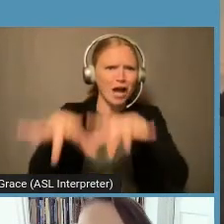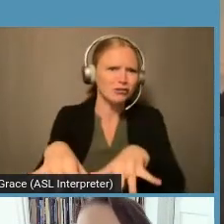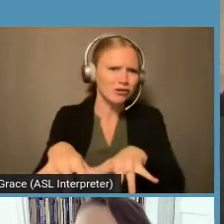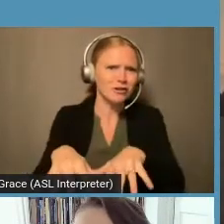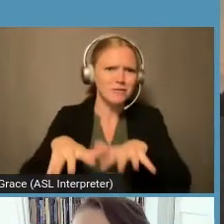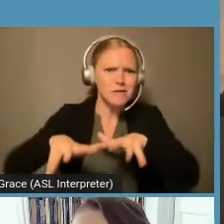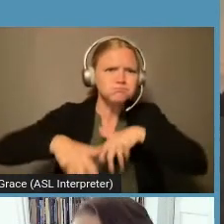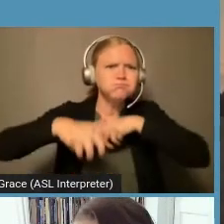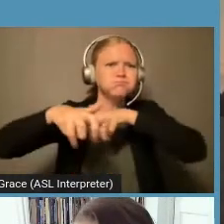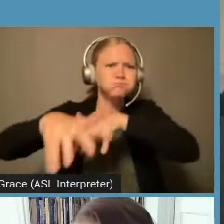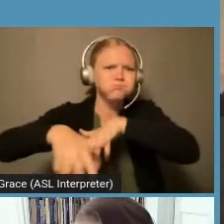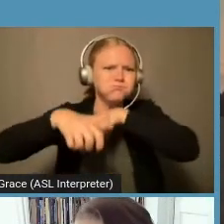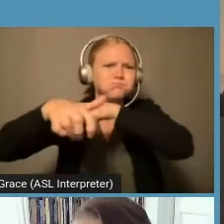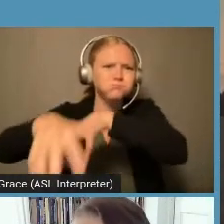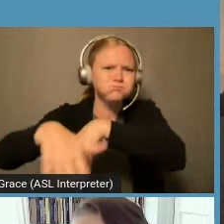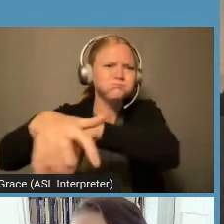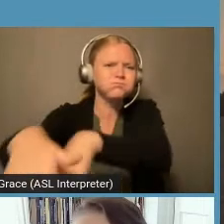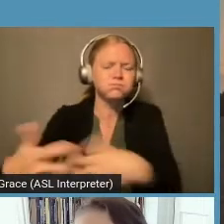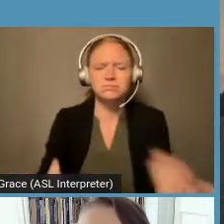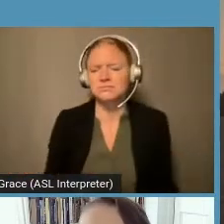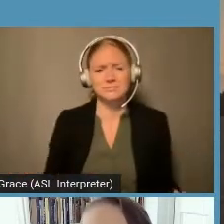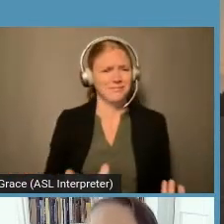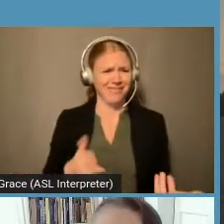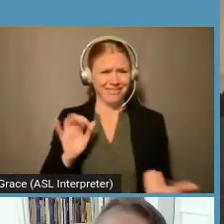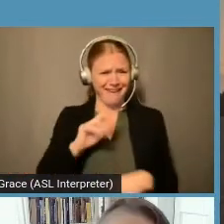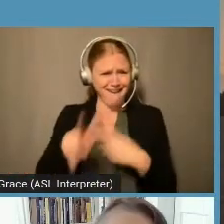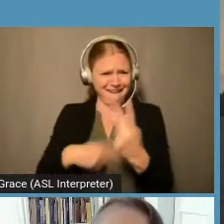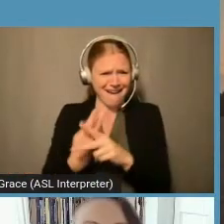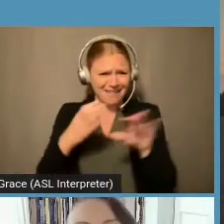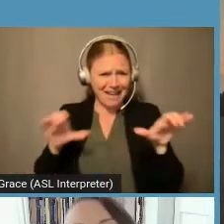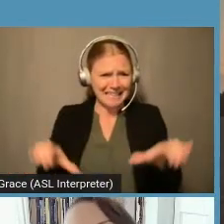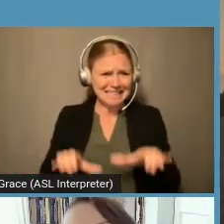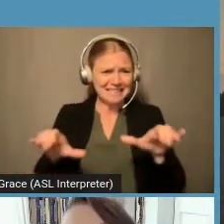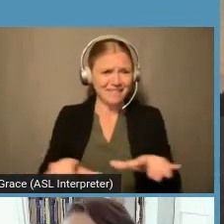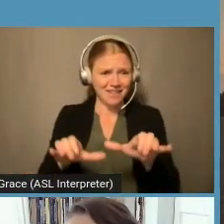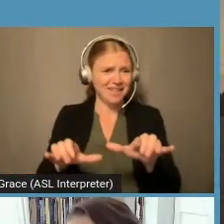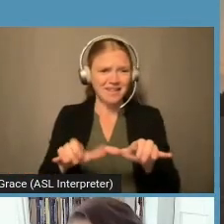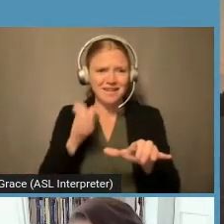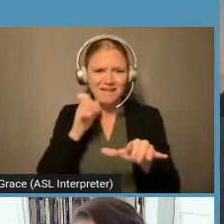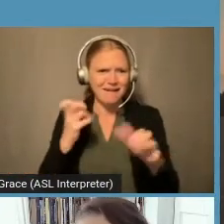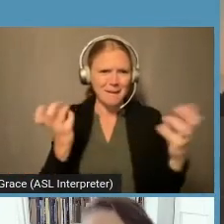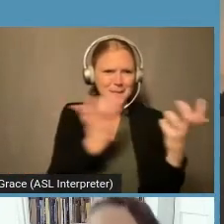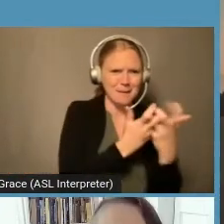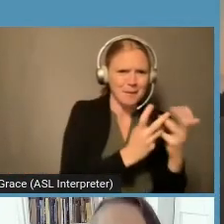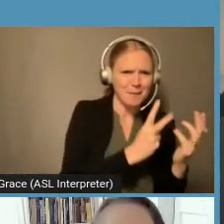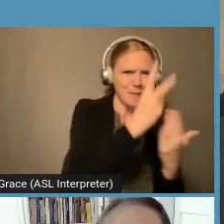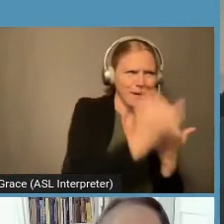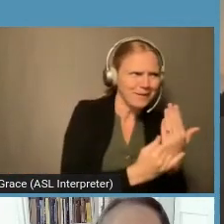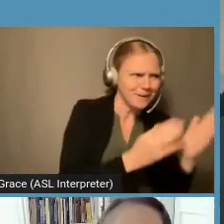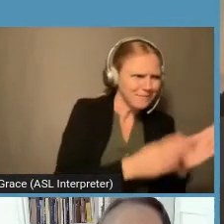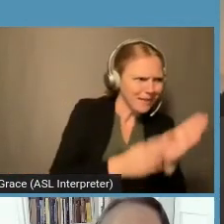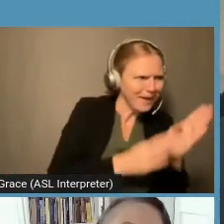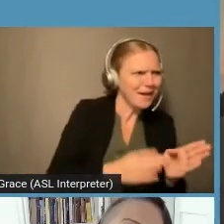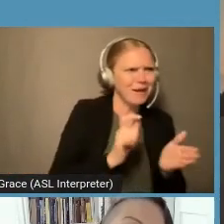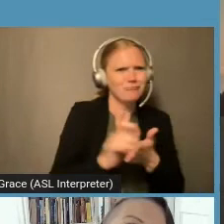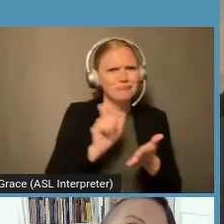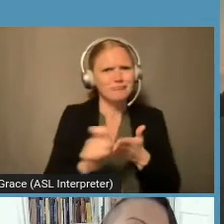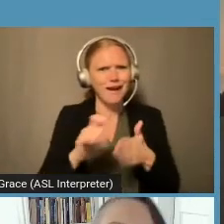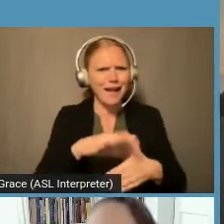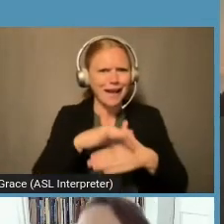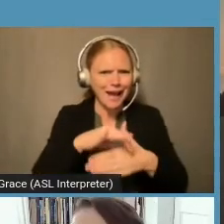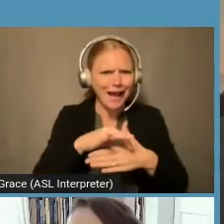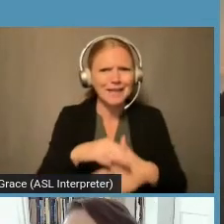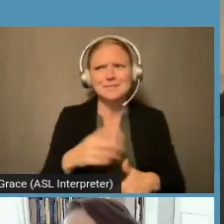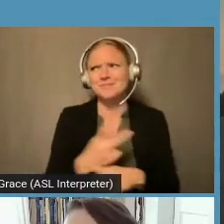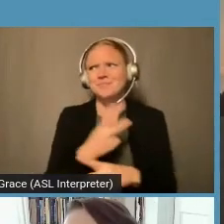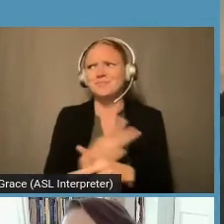is not really conducive to project planning and writing content and figuring out what your